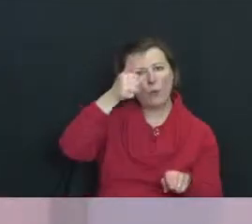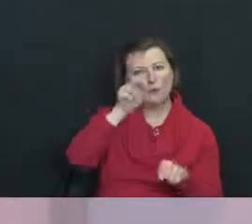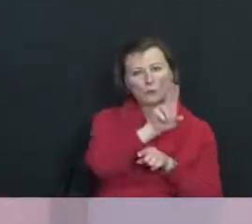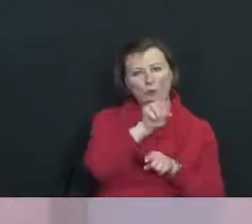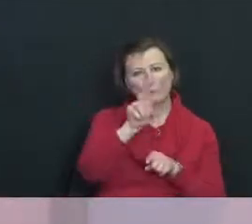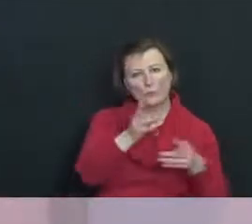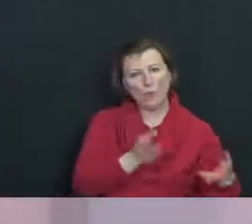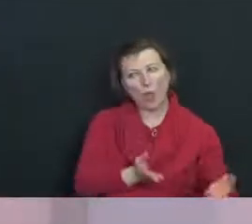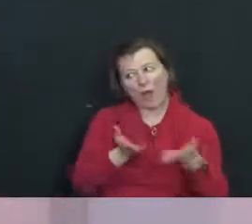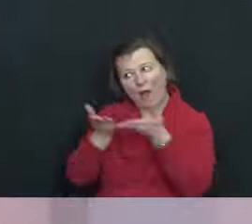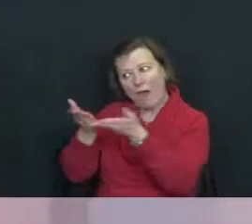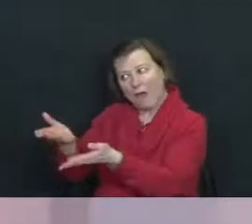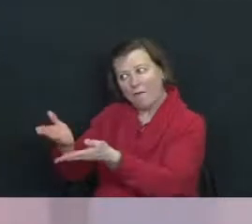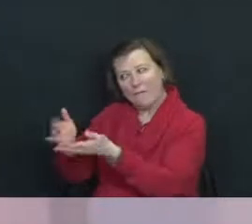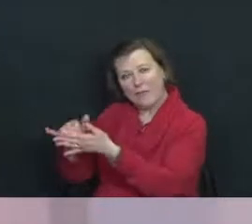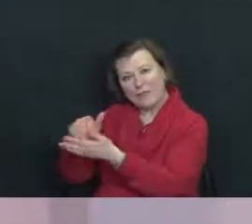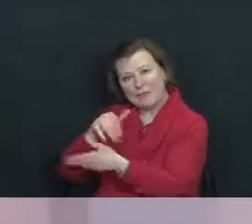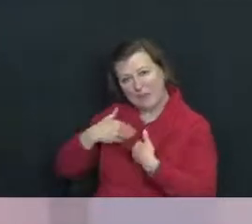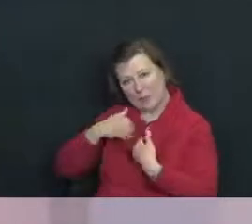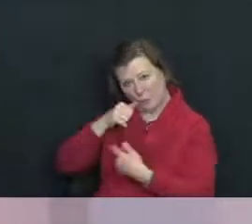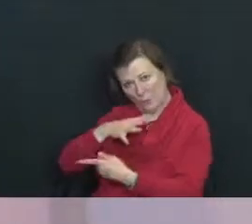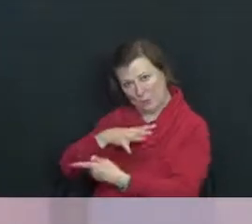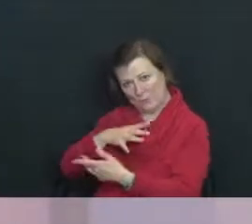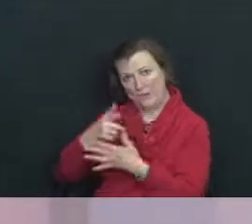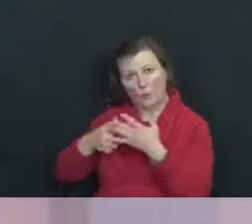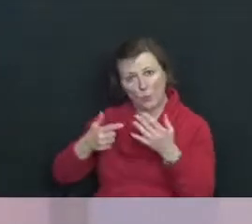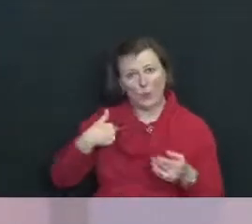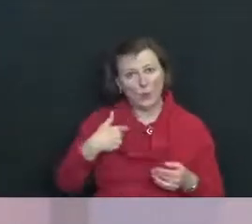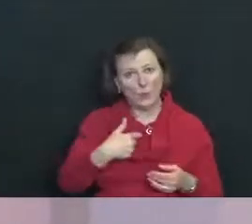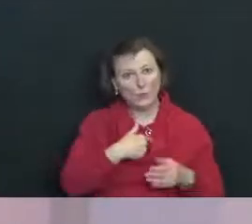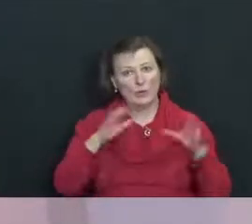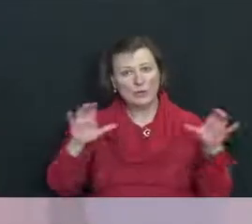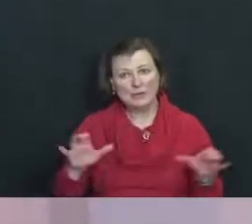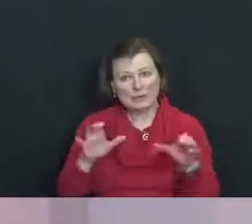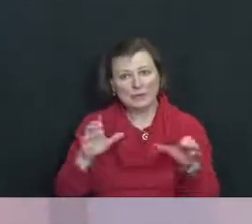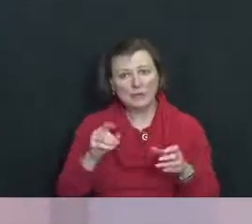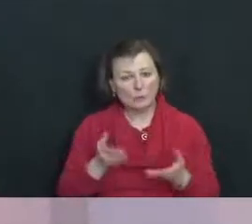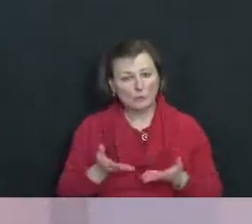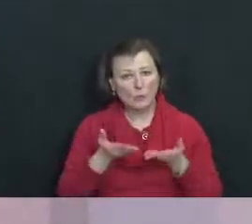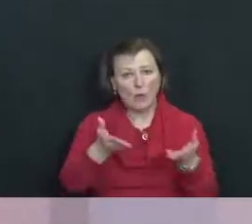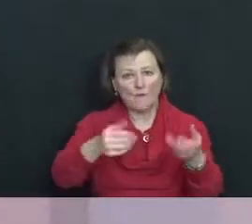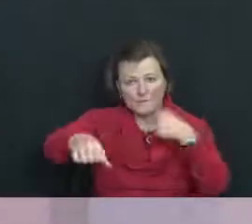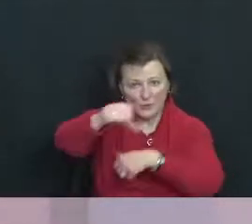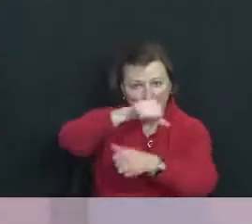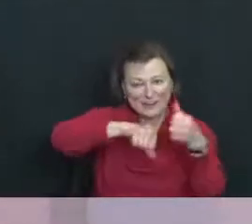had offered these young women is what we are here to offer one another.